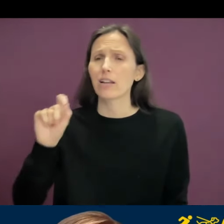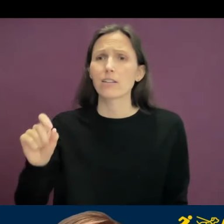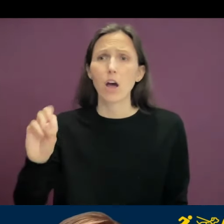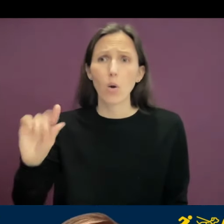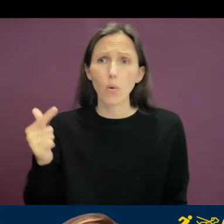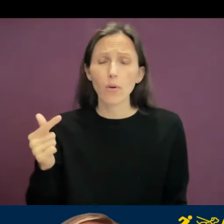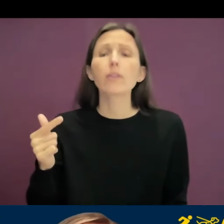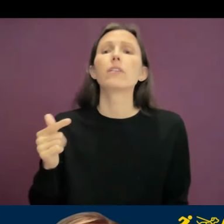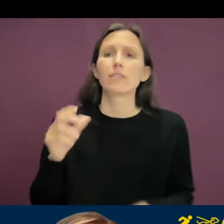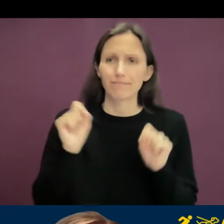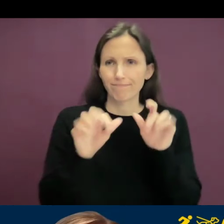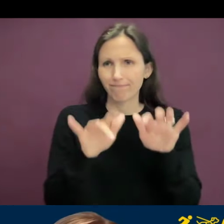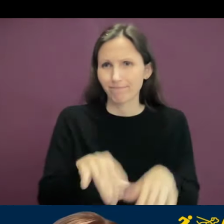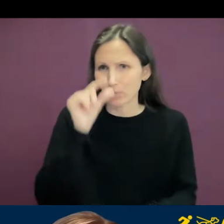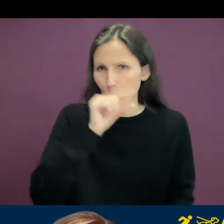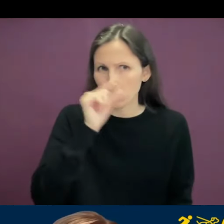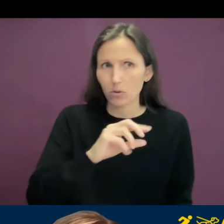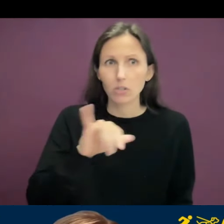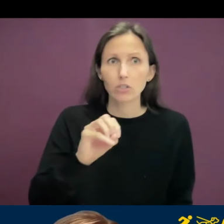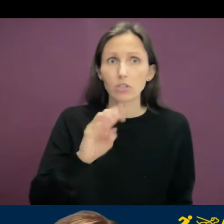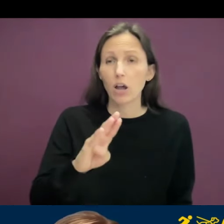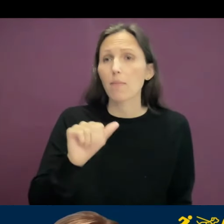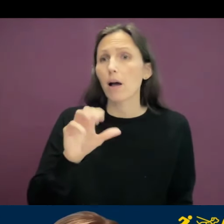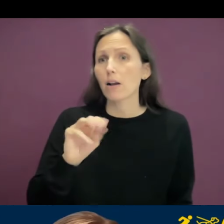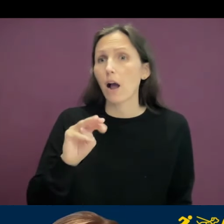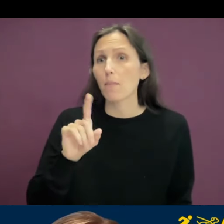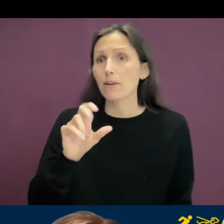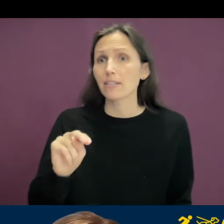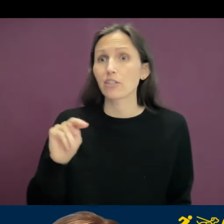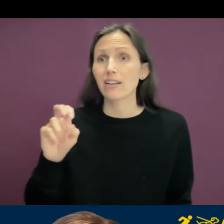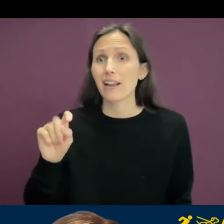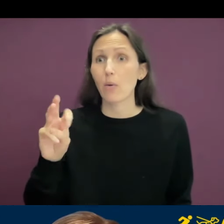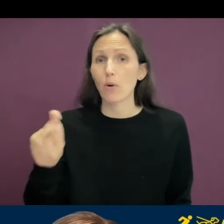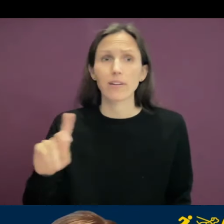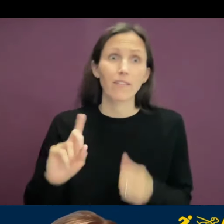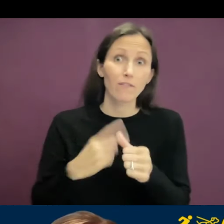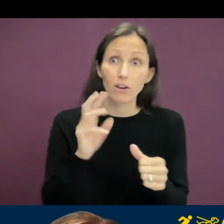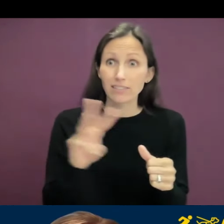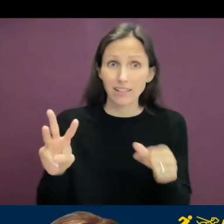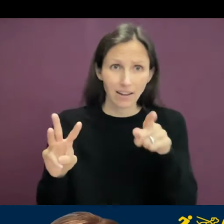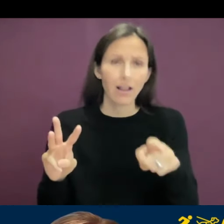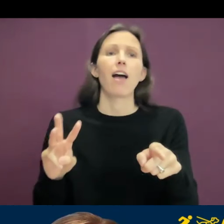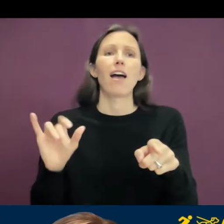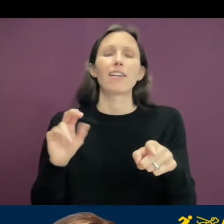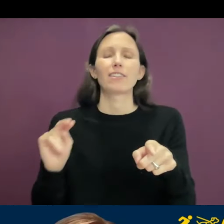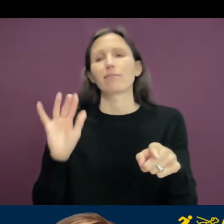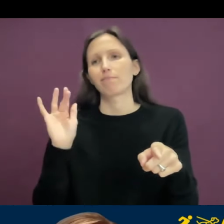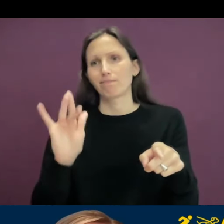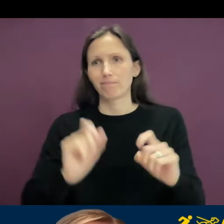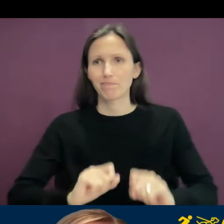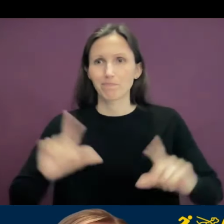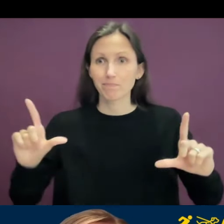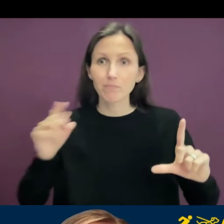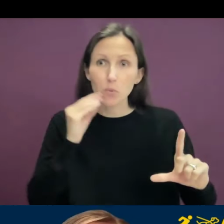simply look on the internet, the Job Accommodation Network. This first link here will show JAN, and we can click right there to take us to their